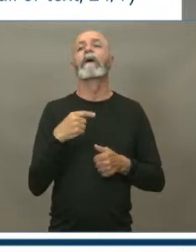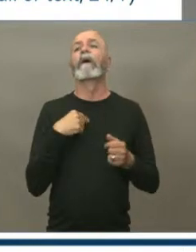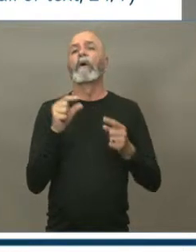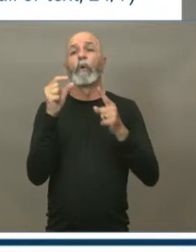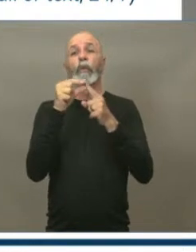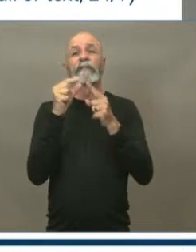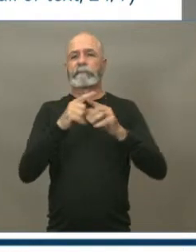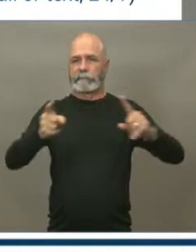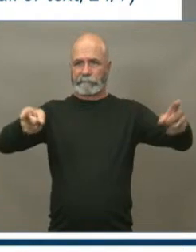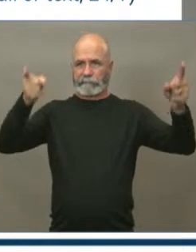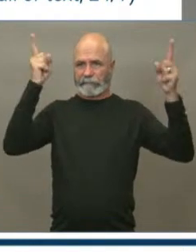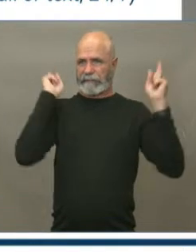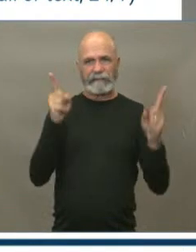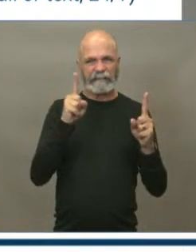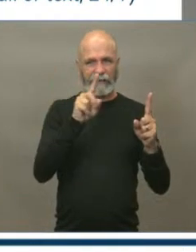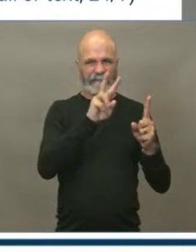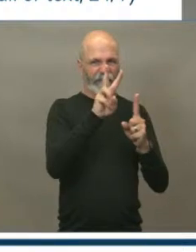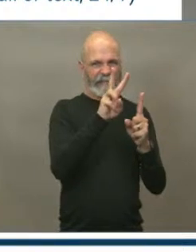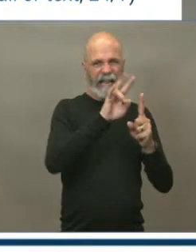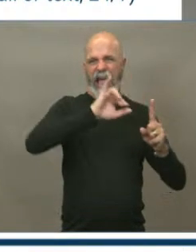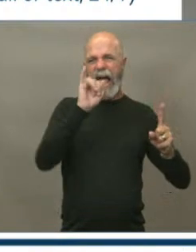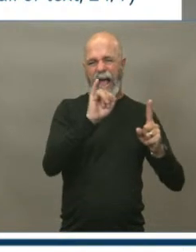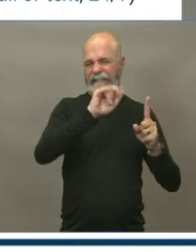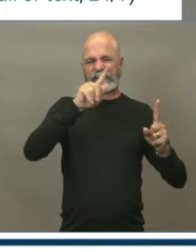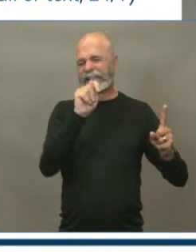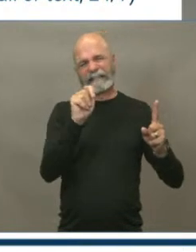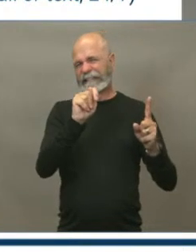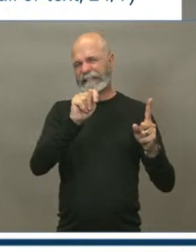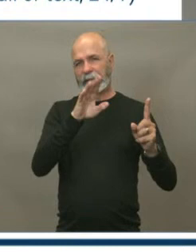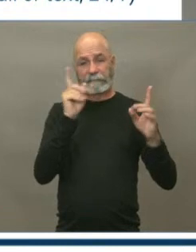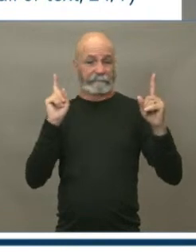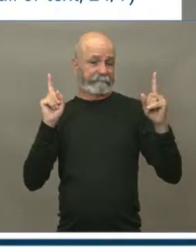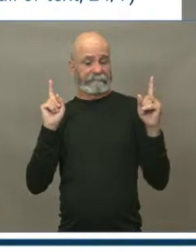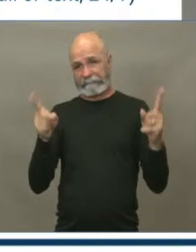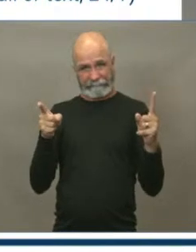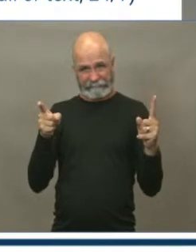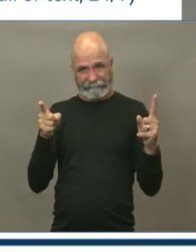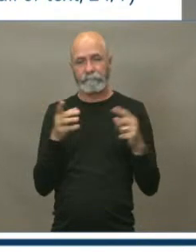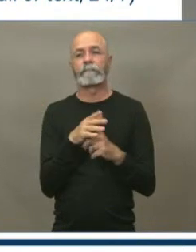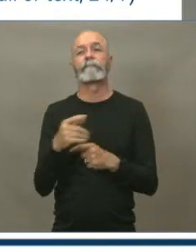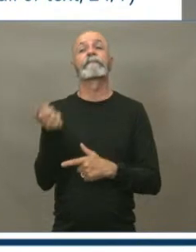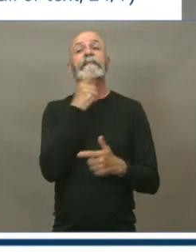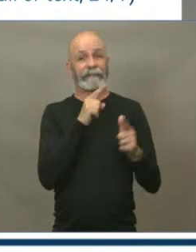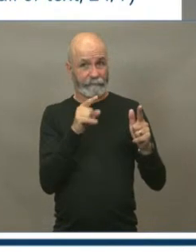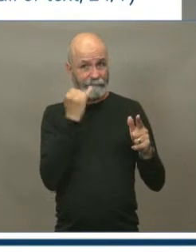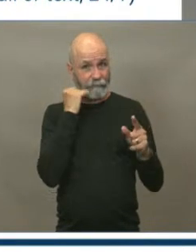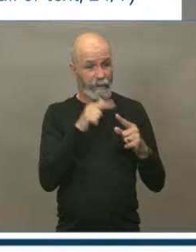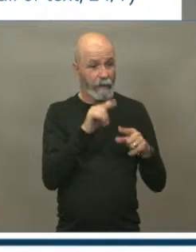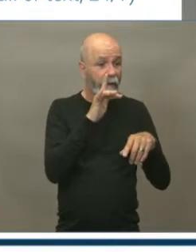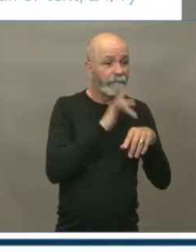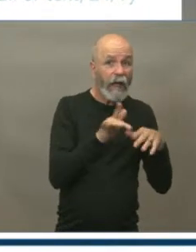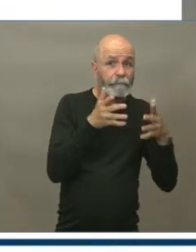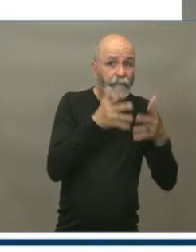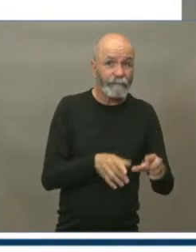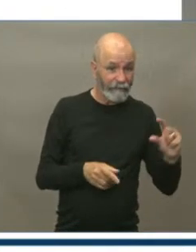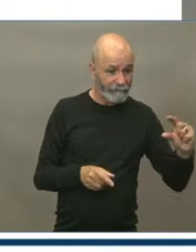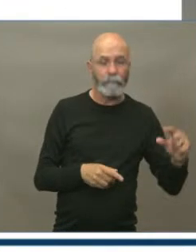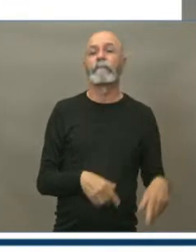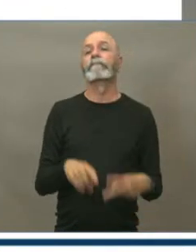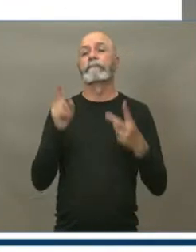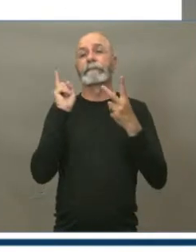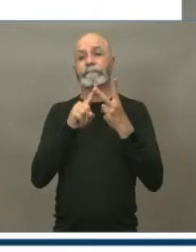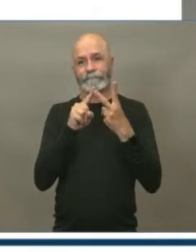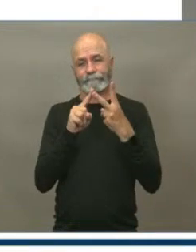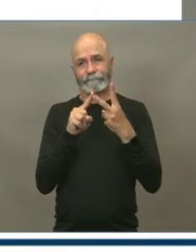thrombocytopenia, or VIT, the availability of mRNA vaccines for the same age groups, and the actions of Nova Scotians who are